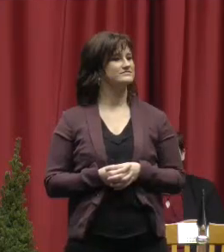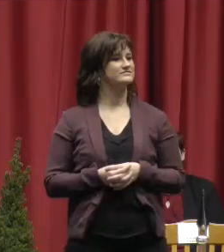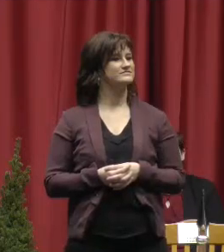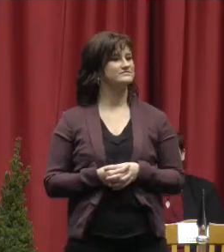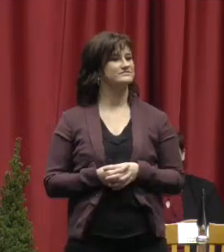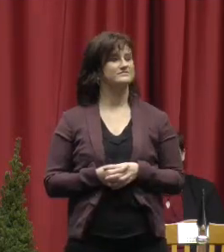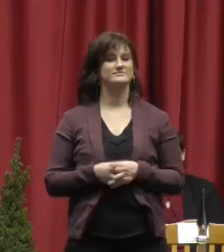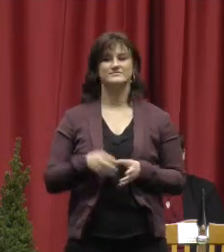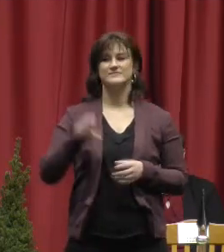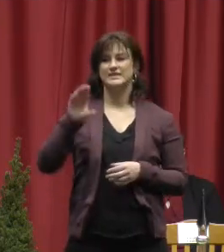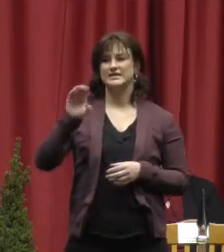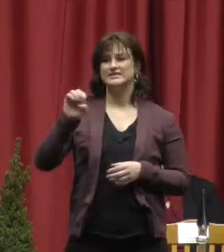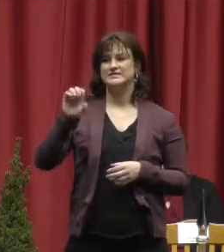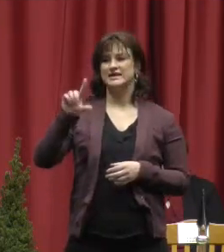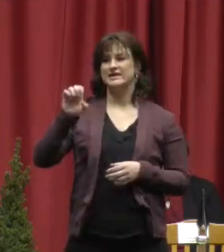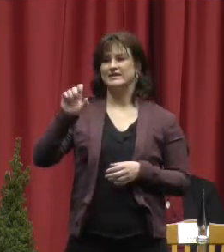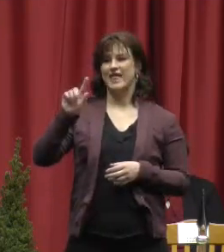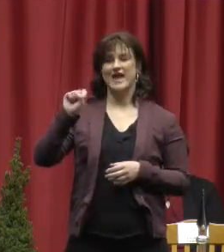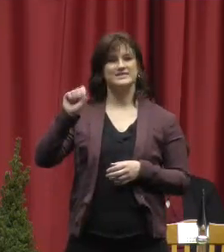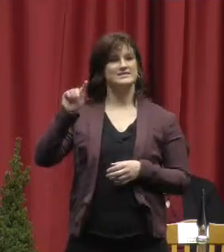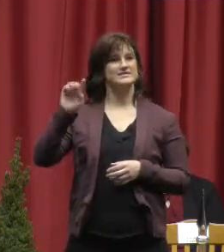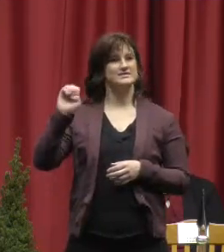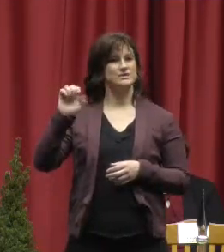Celeste Lucero,